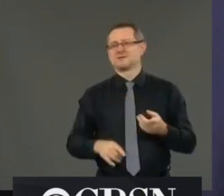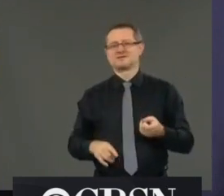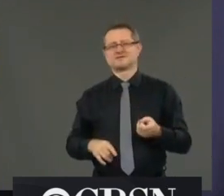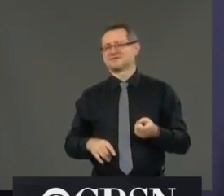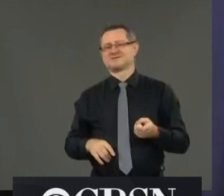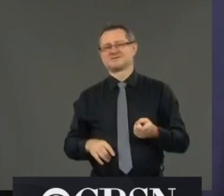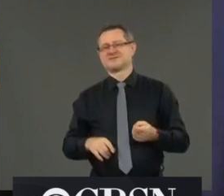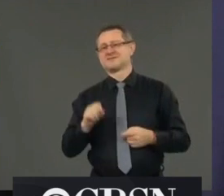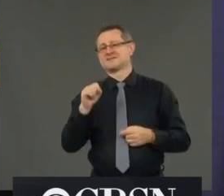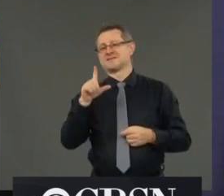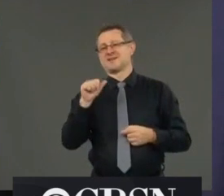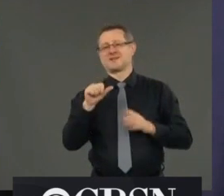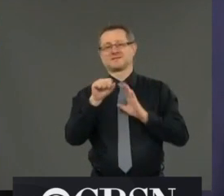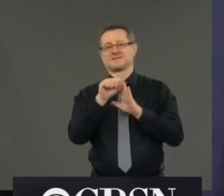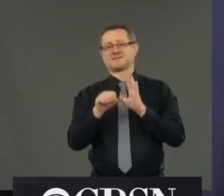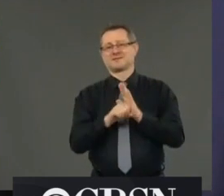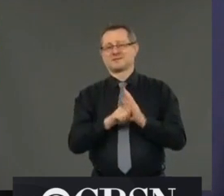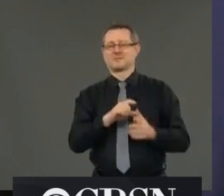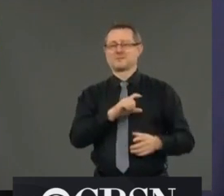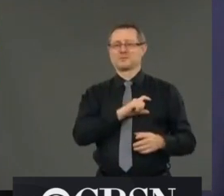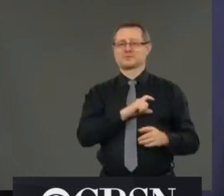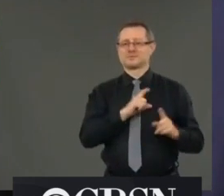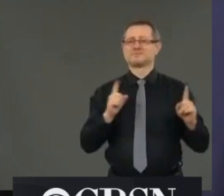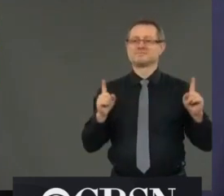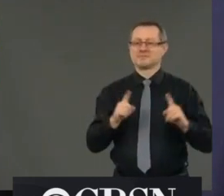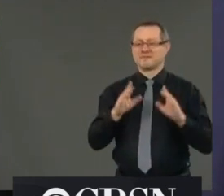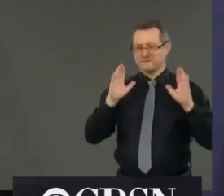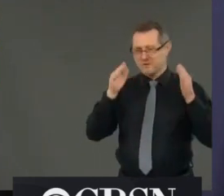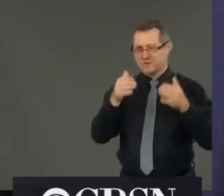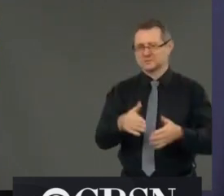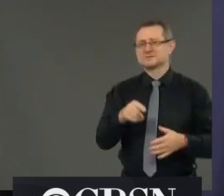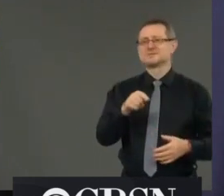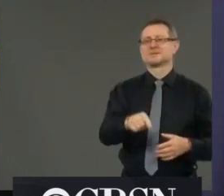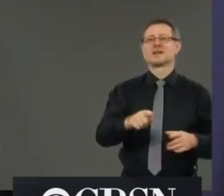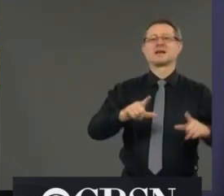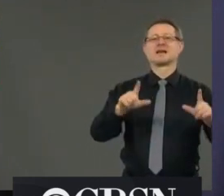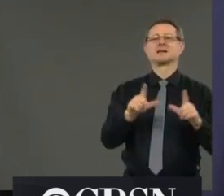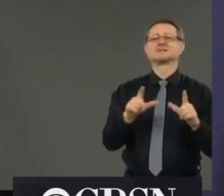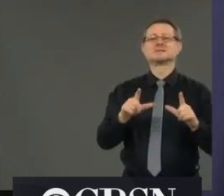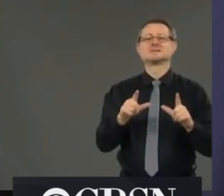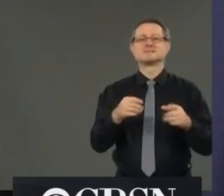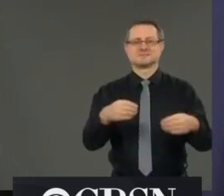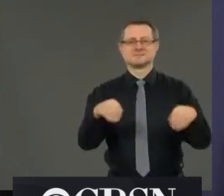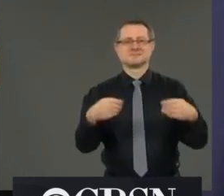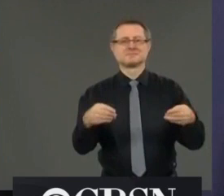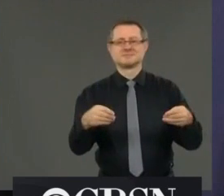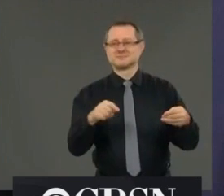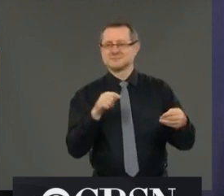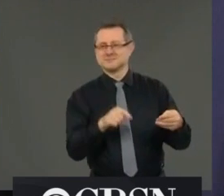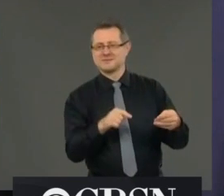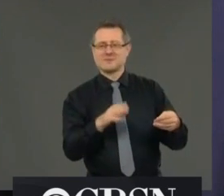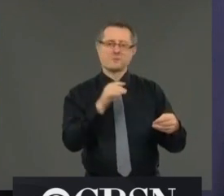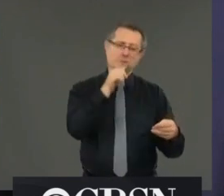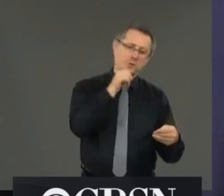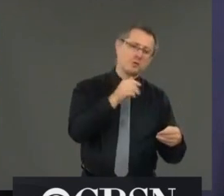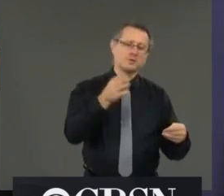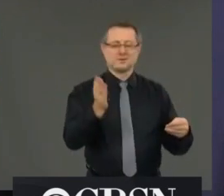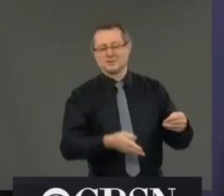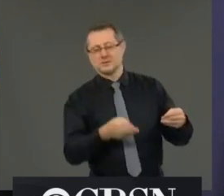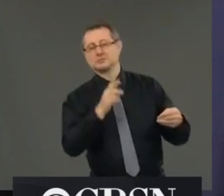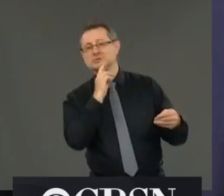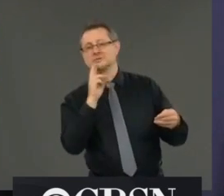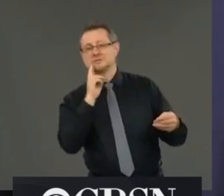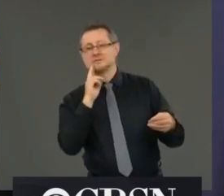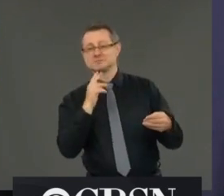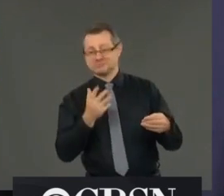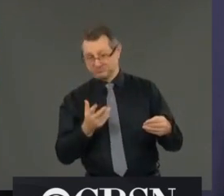focus on the licensed entity by the state liquor authority, the bar or the restaurant holder.